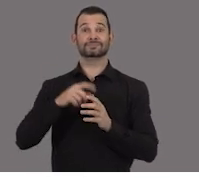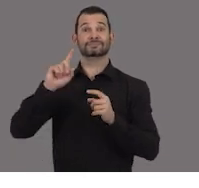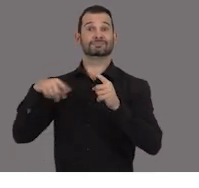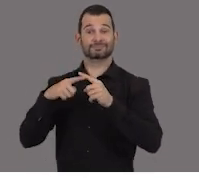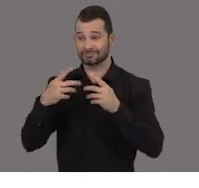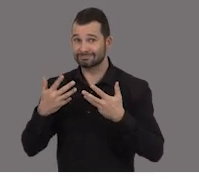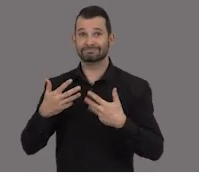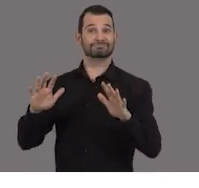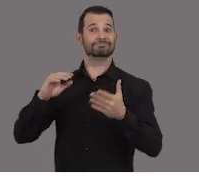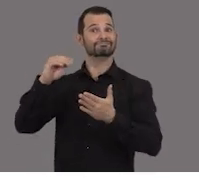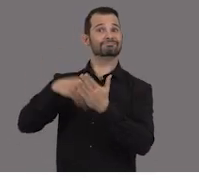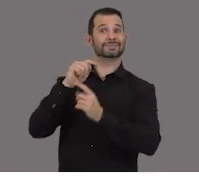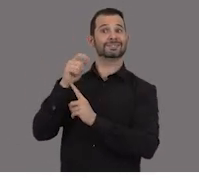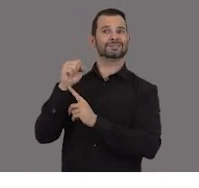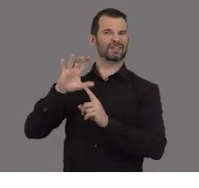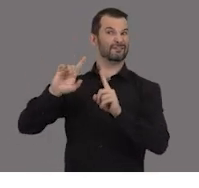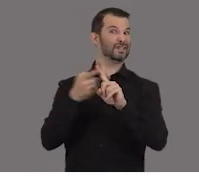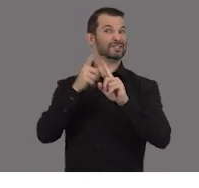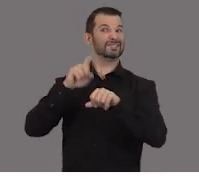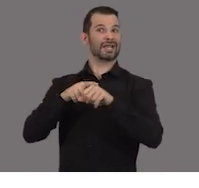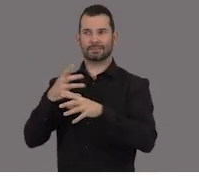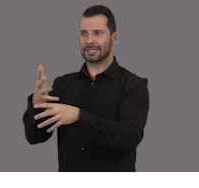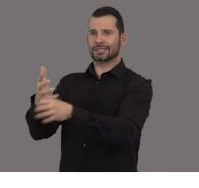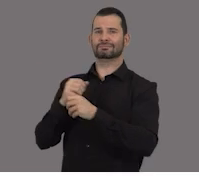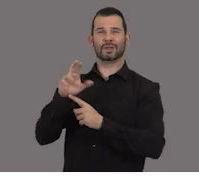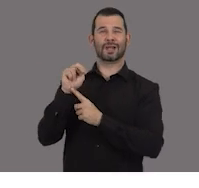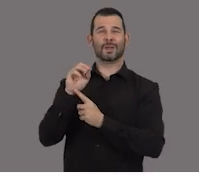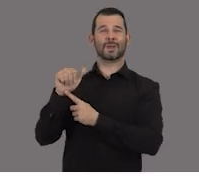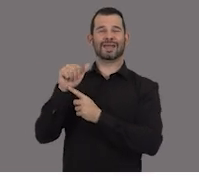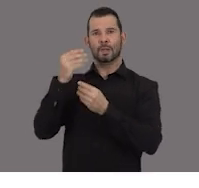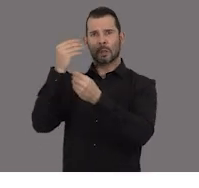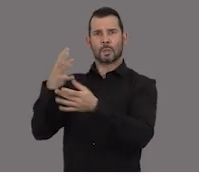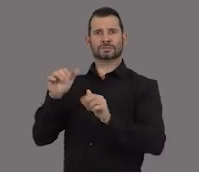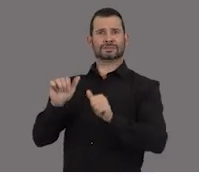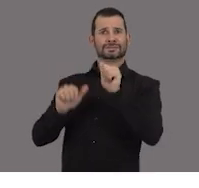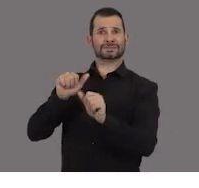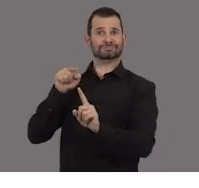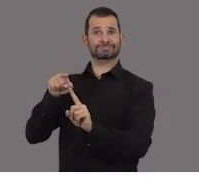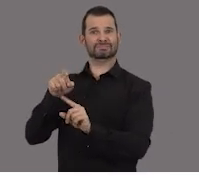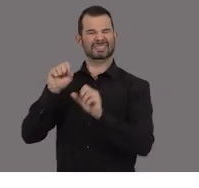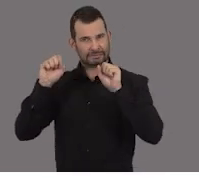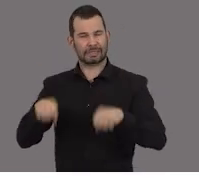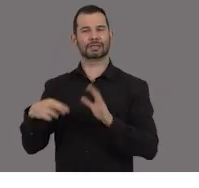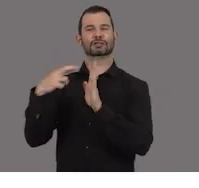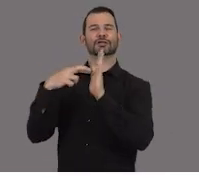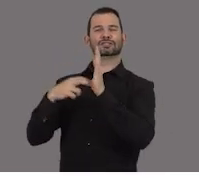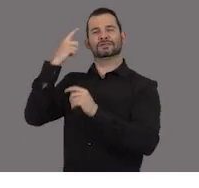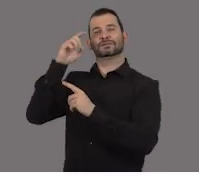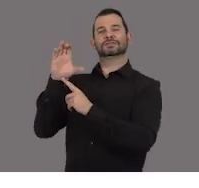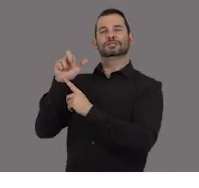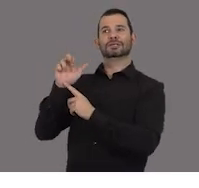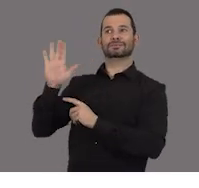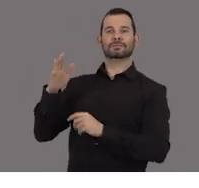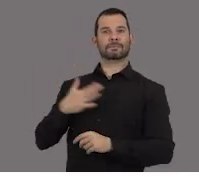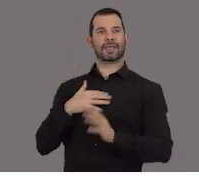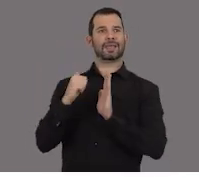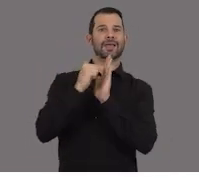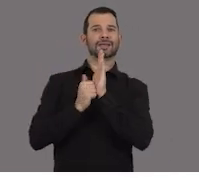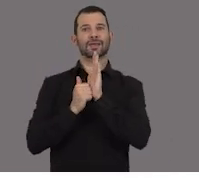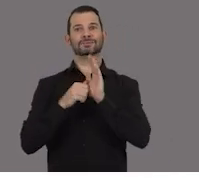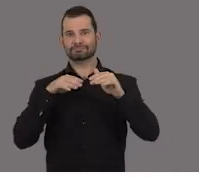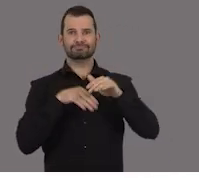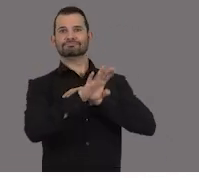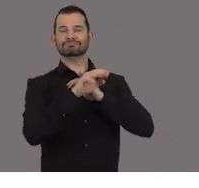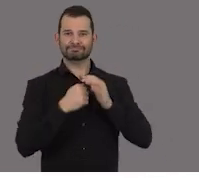canada.ca/get-tax-help. Once you do your taxes for the first time and receive your notice of assessment, you can